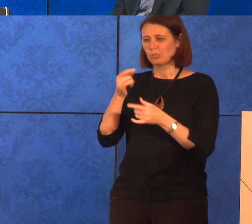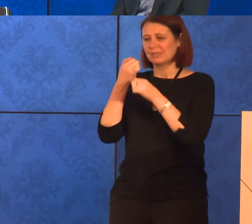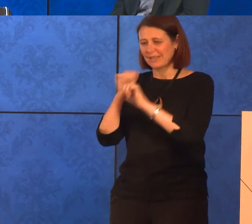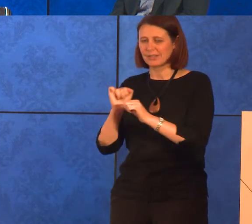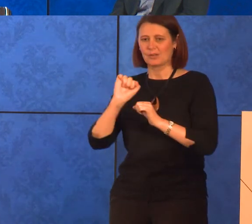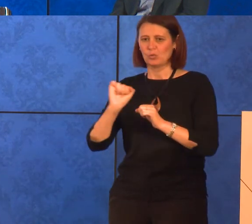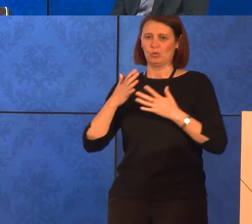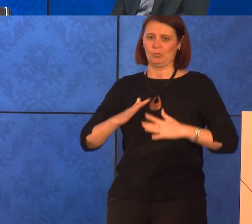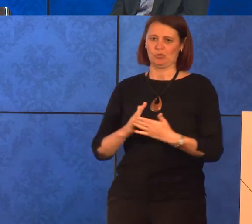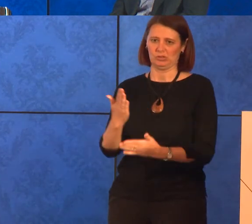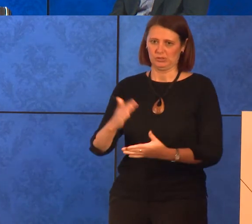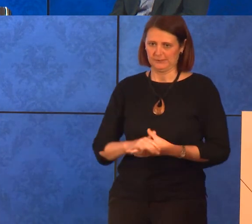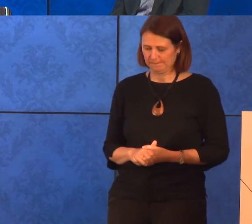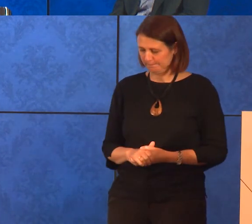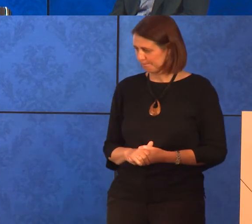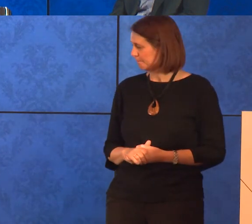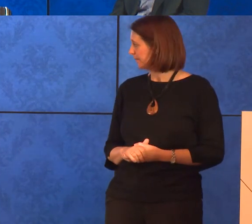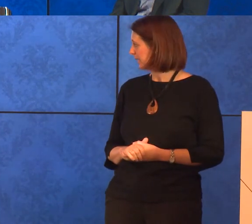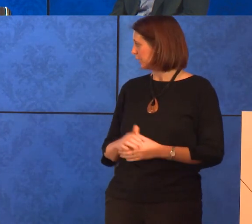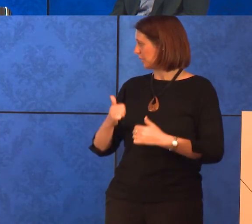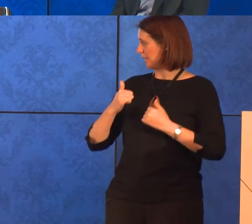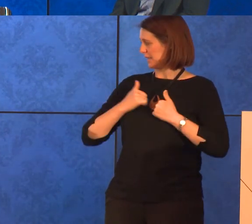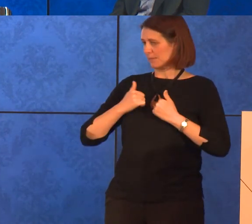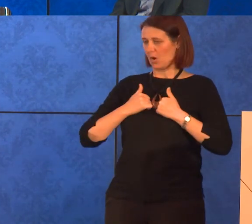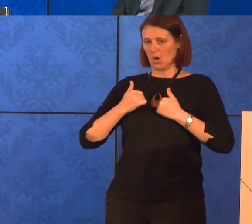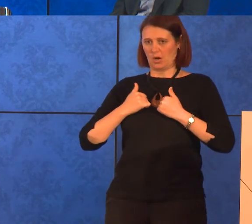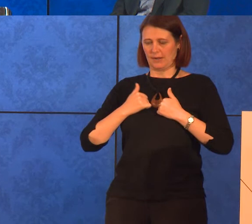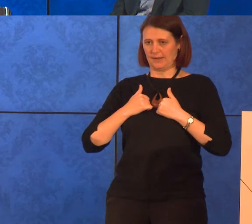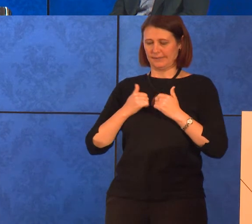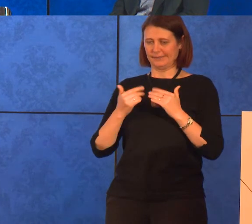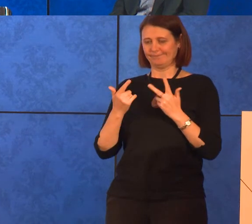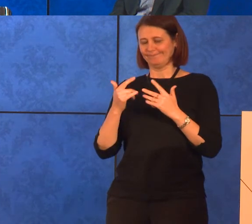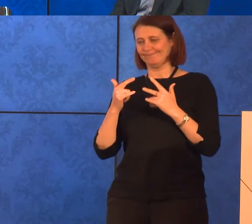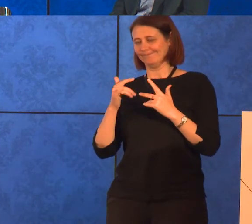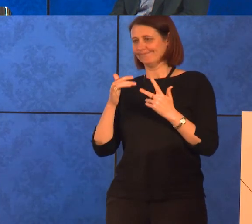human rights. So that's my inadequate, but